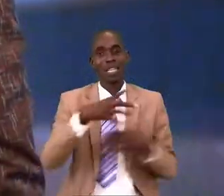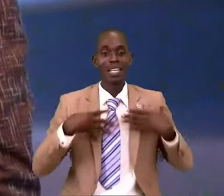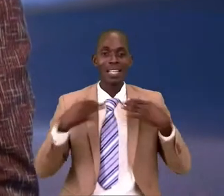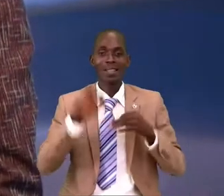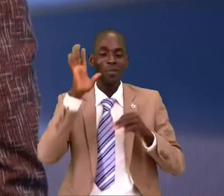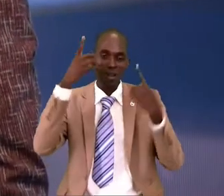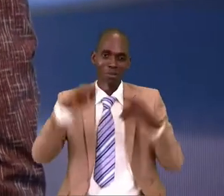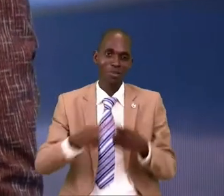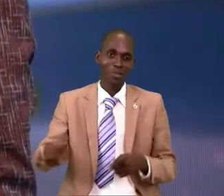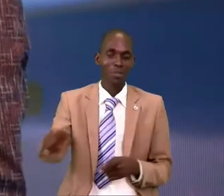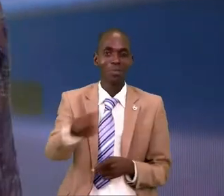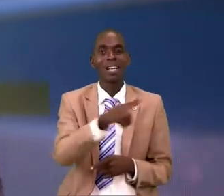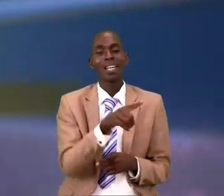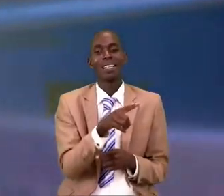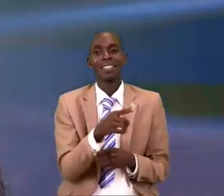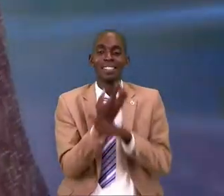will come and see you.